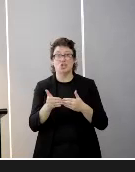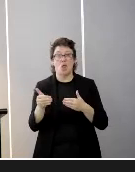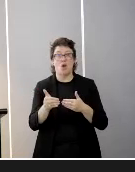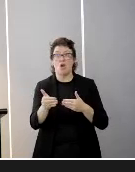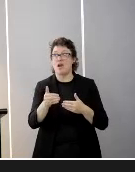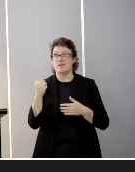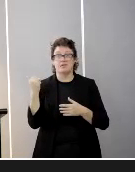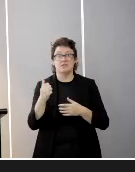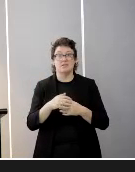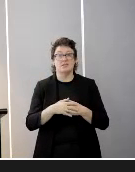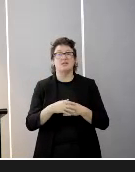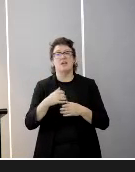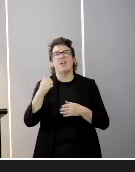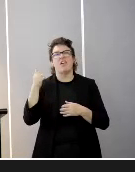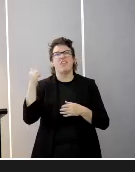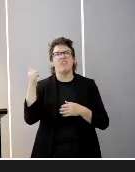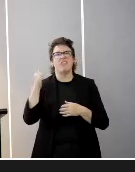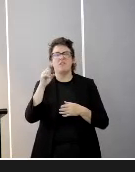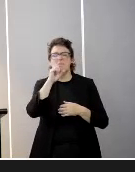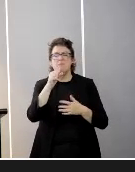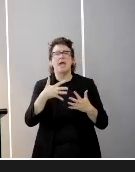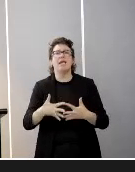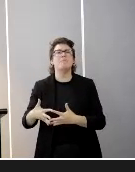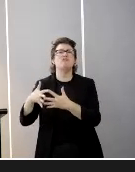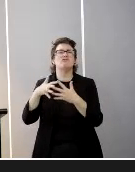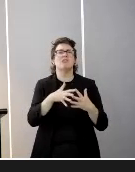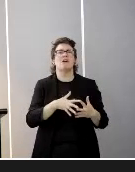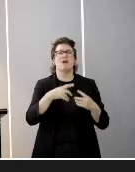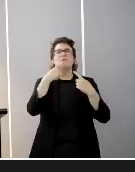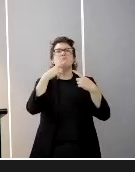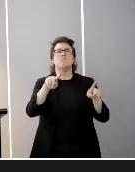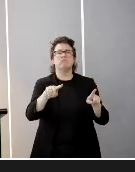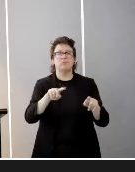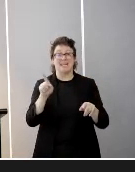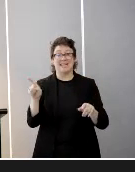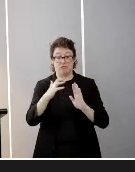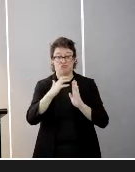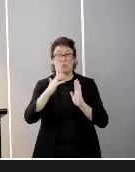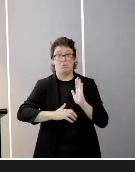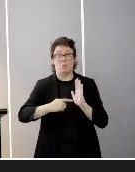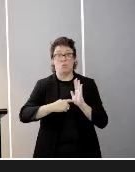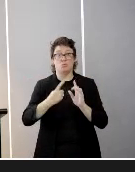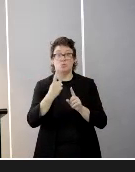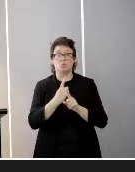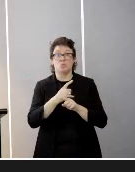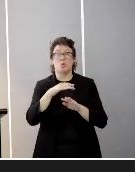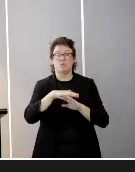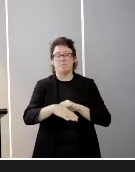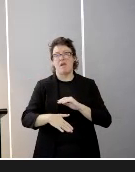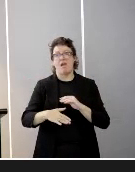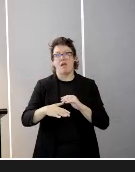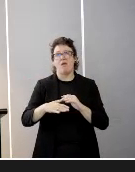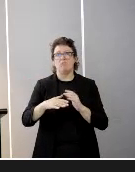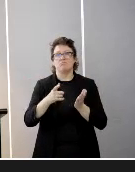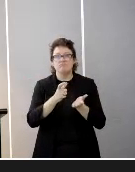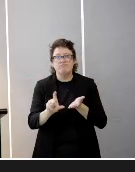the Surgeon General who I talked about earlier, in his report had a big section about social media,